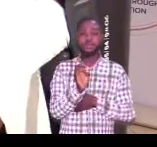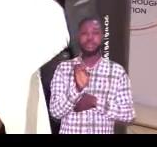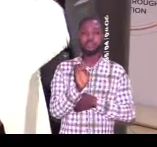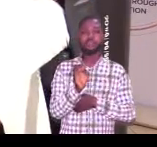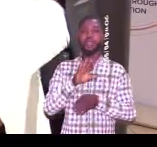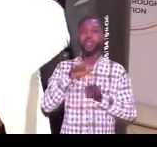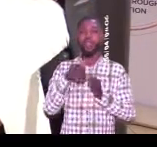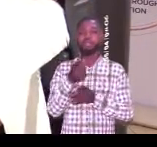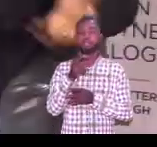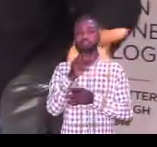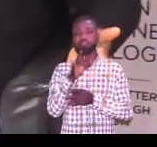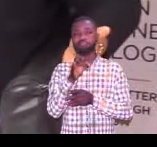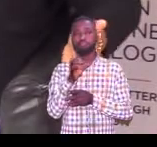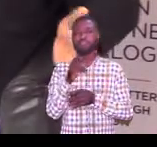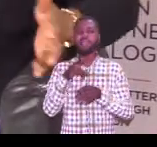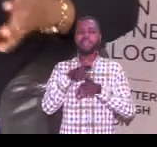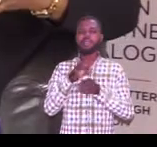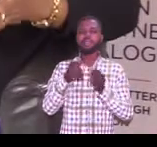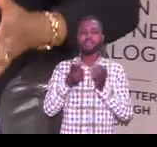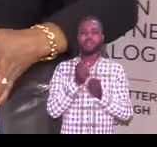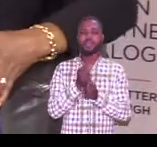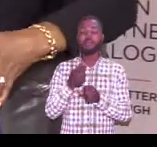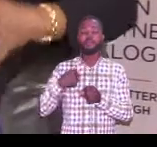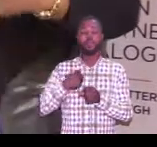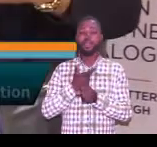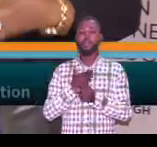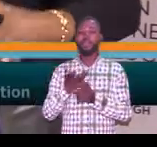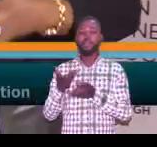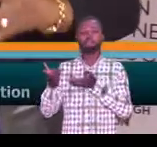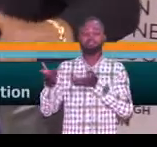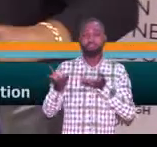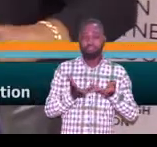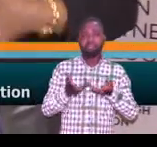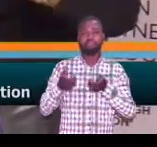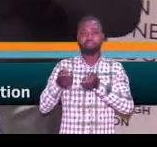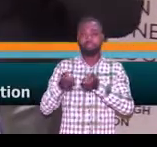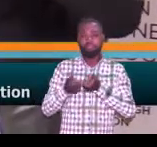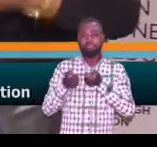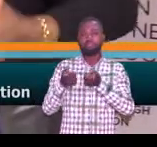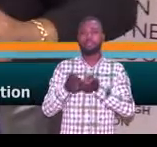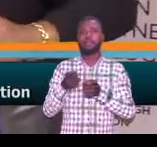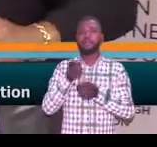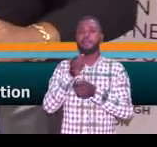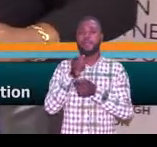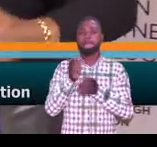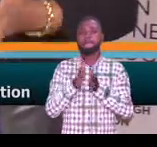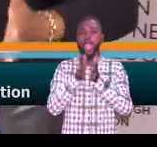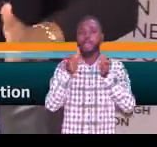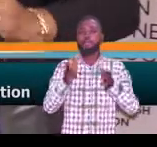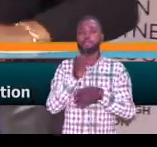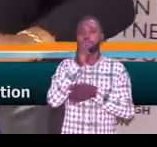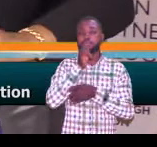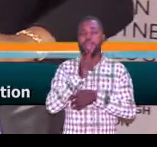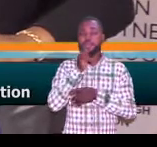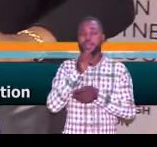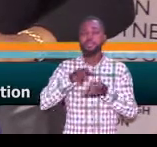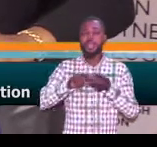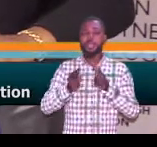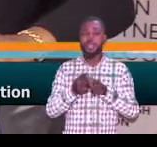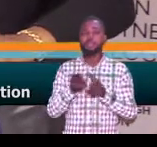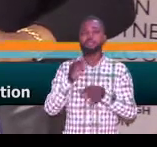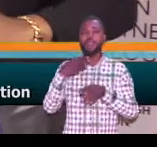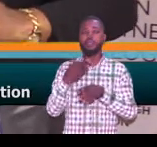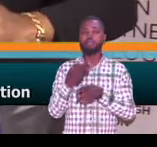Old Mutual, earlier in the year, we launched the public-private partnership program of the